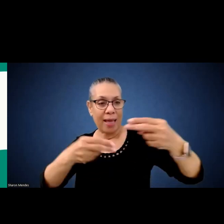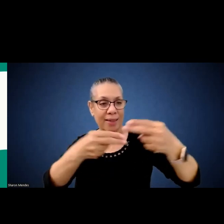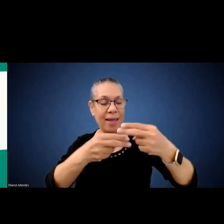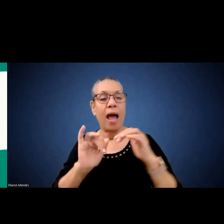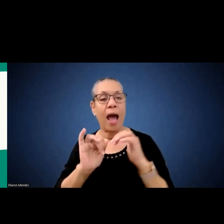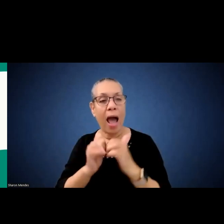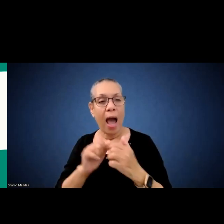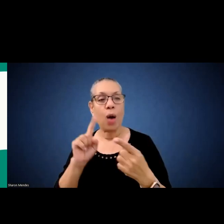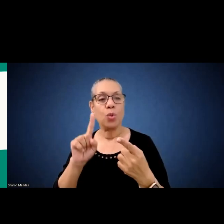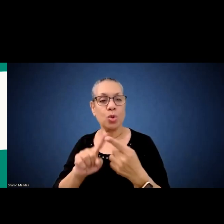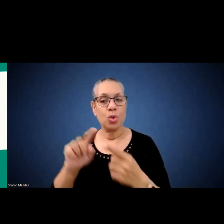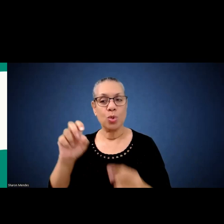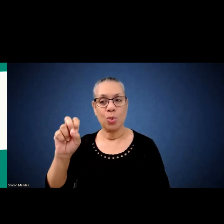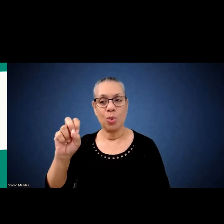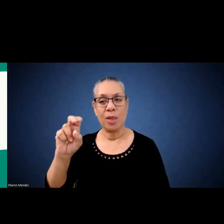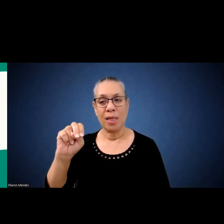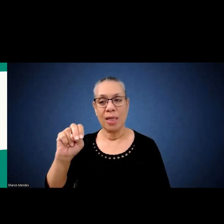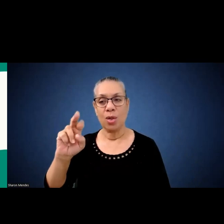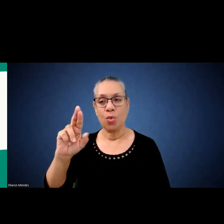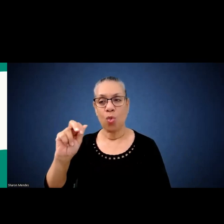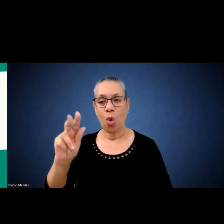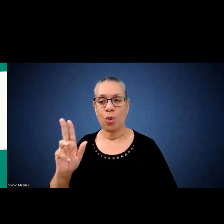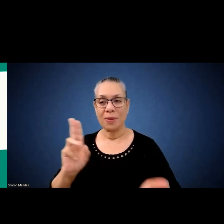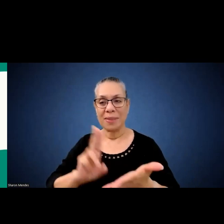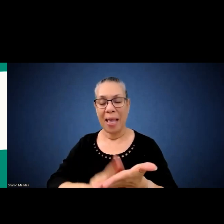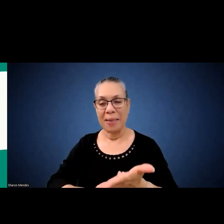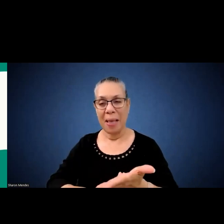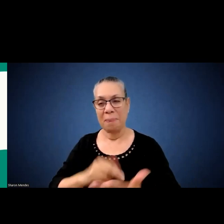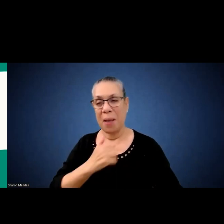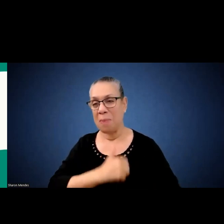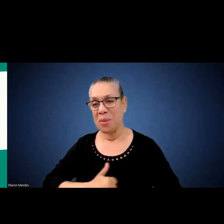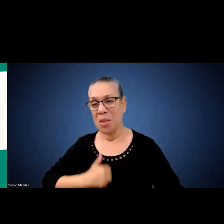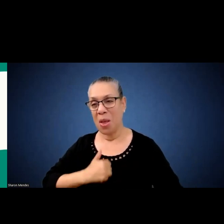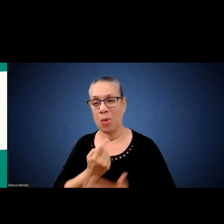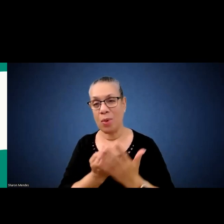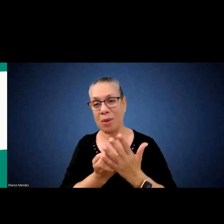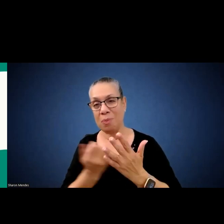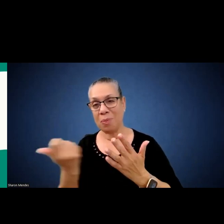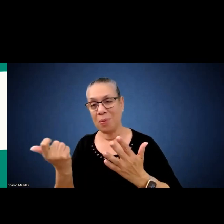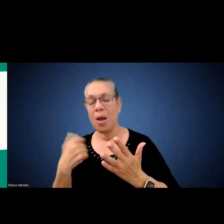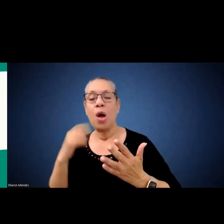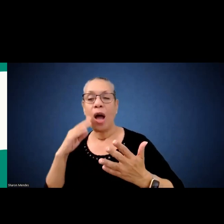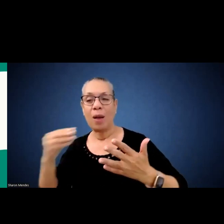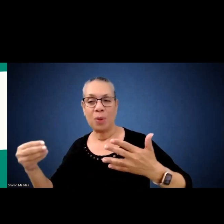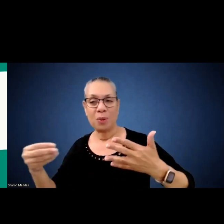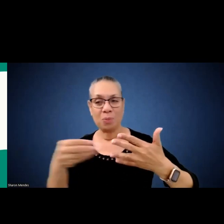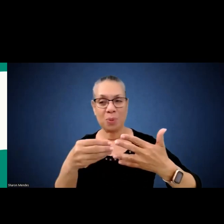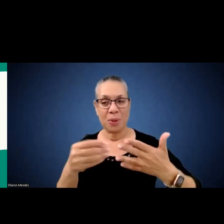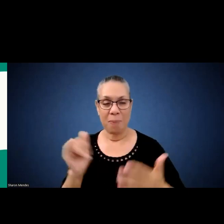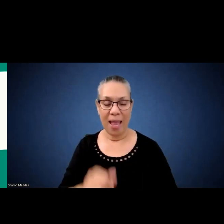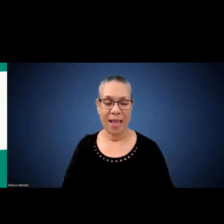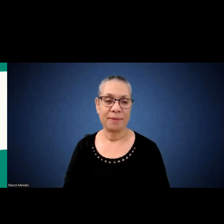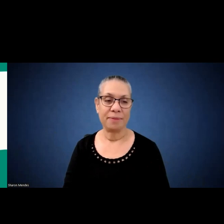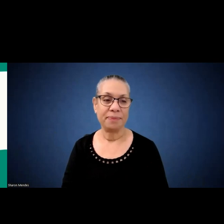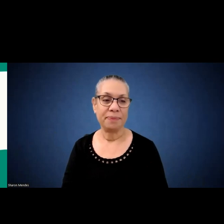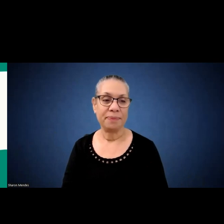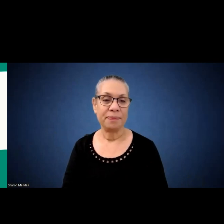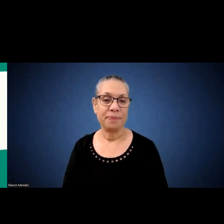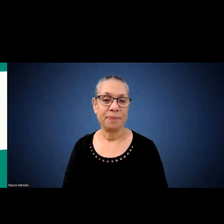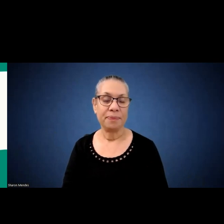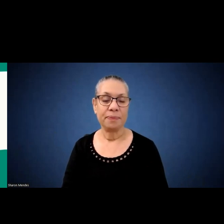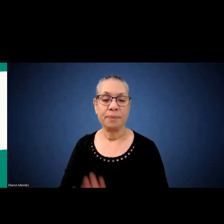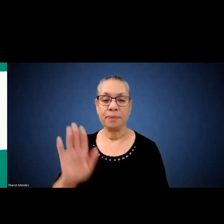it so that folks can have that handy. Sorry about that. I would remind folks as well that